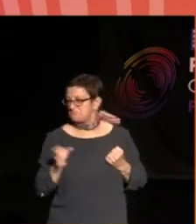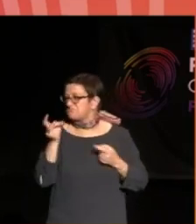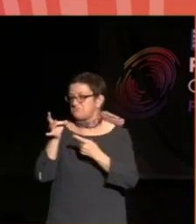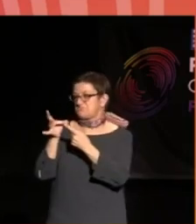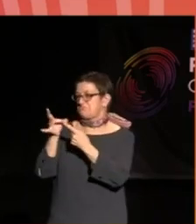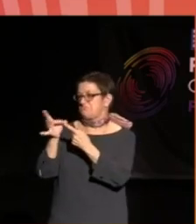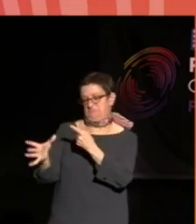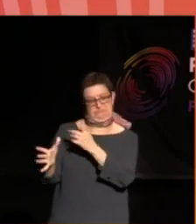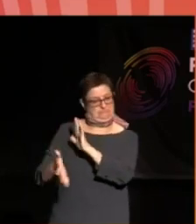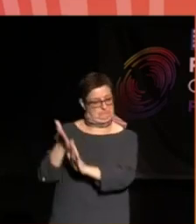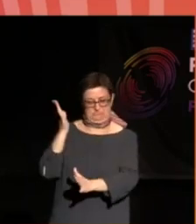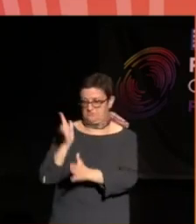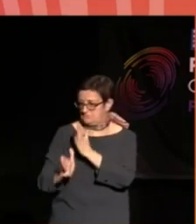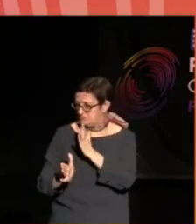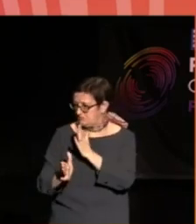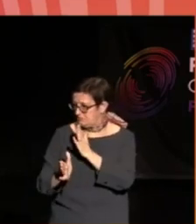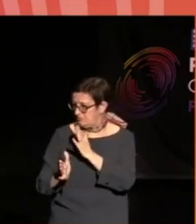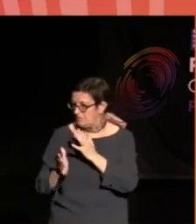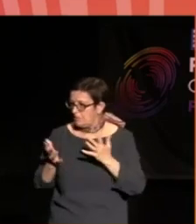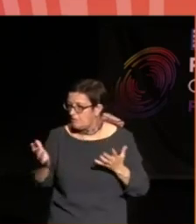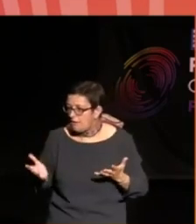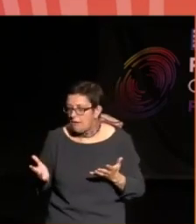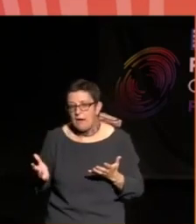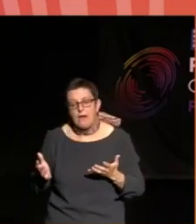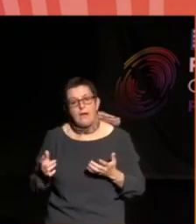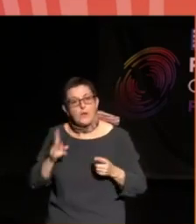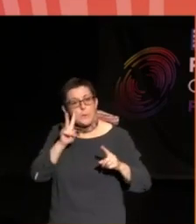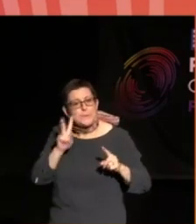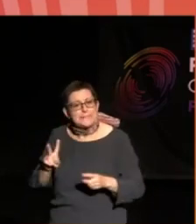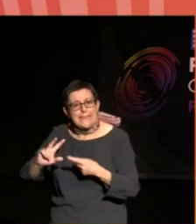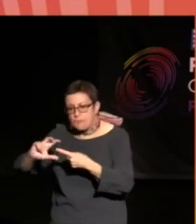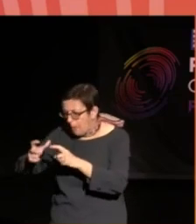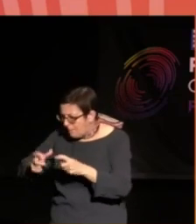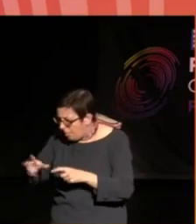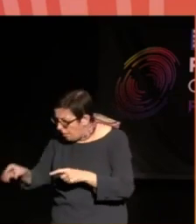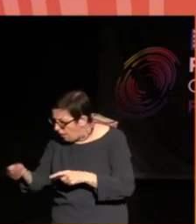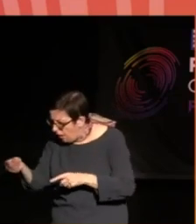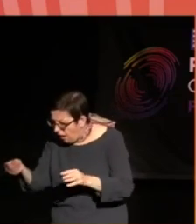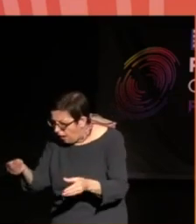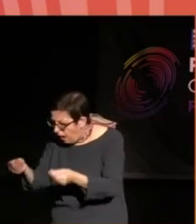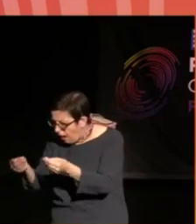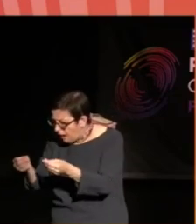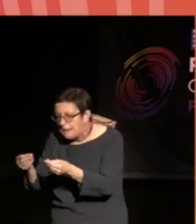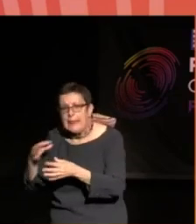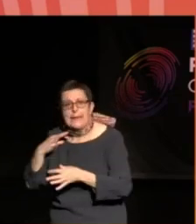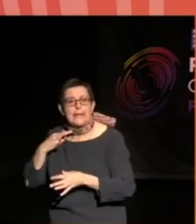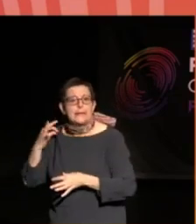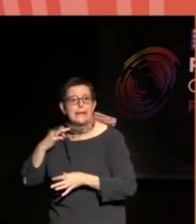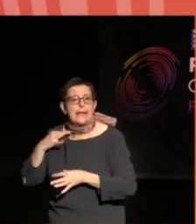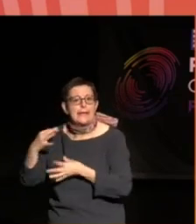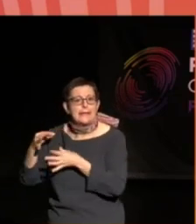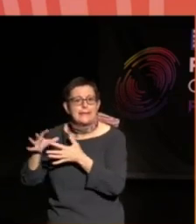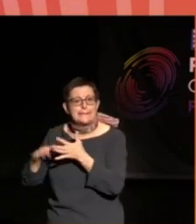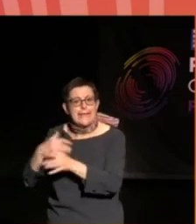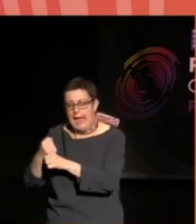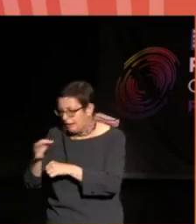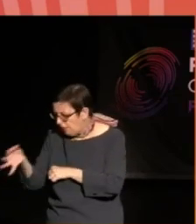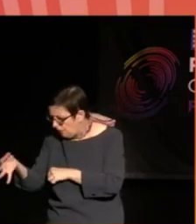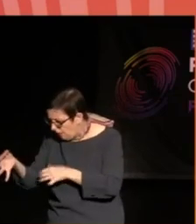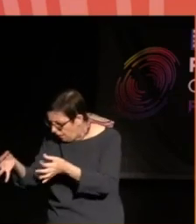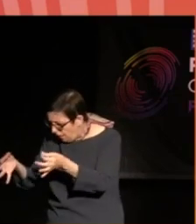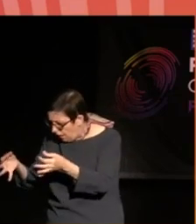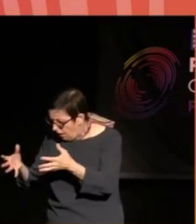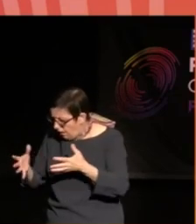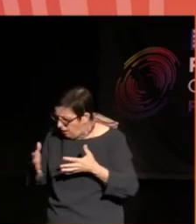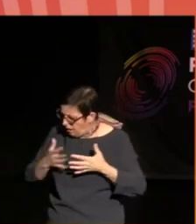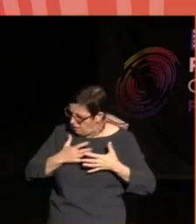You know, there were tags within the rubble, and they could relate to the, you know, the disasters that were happening. And so that